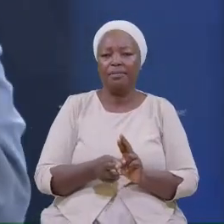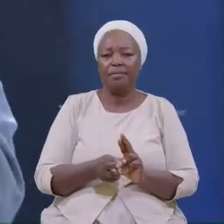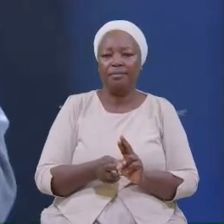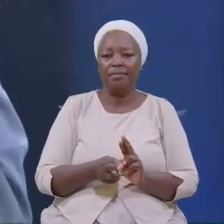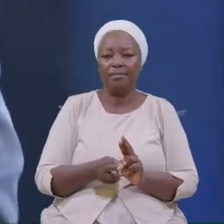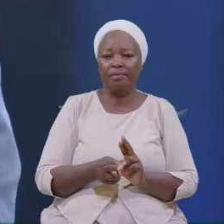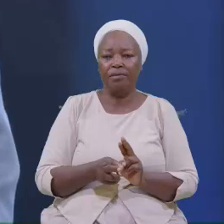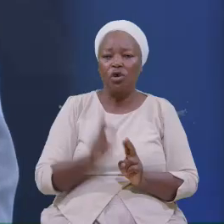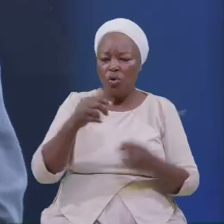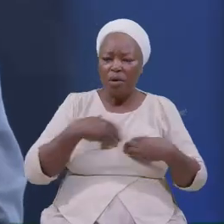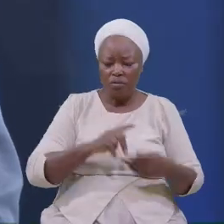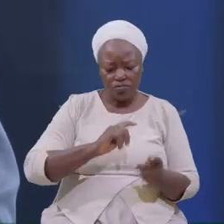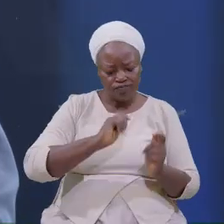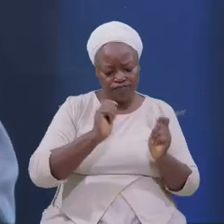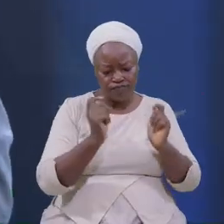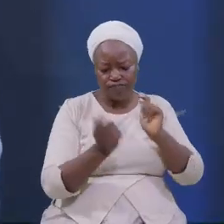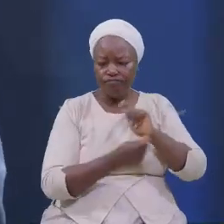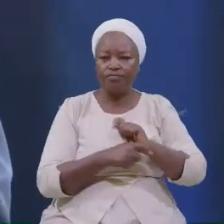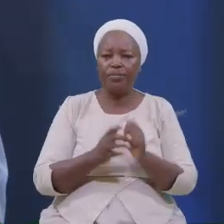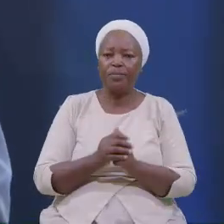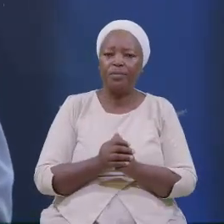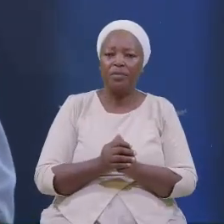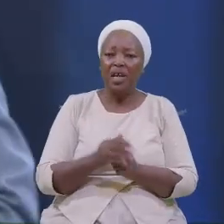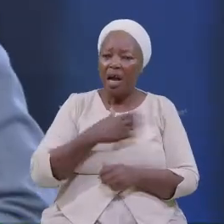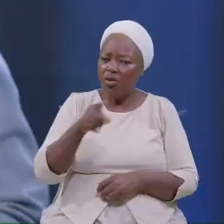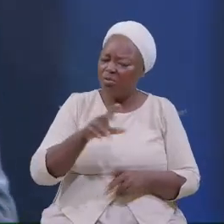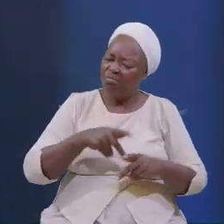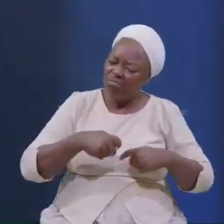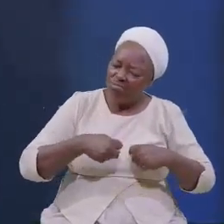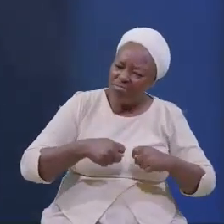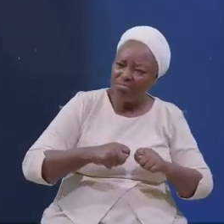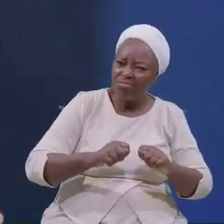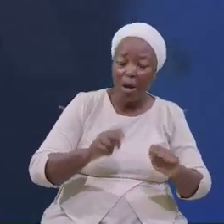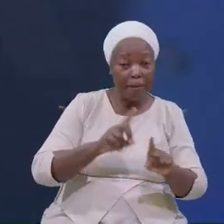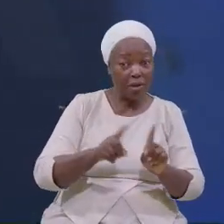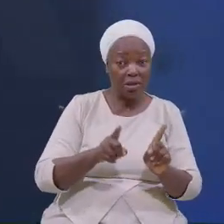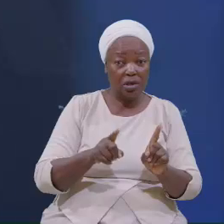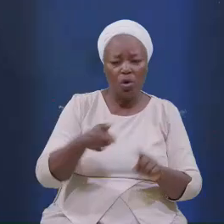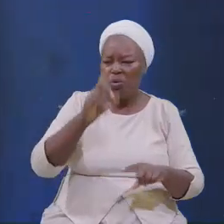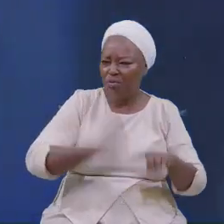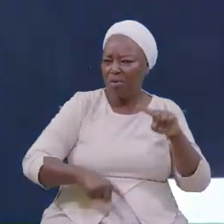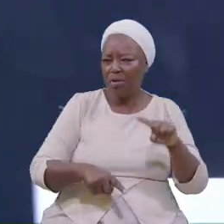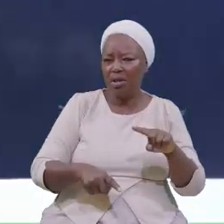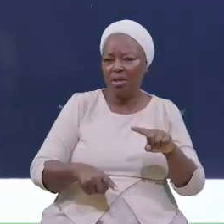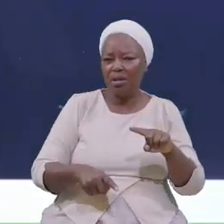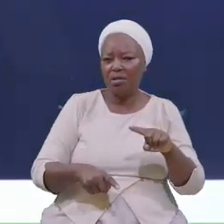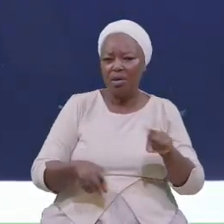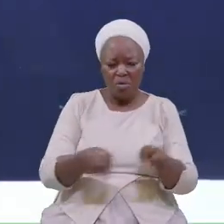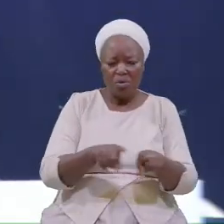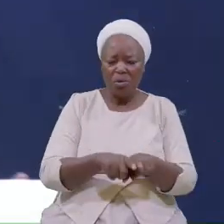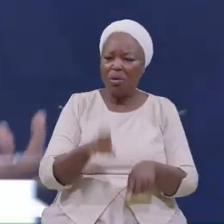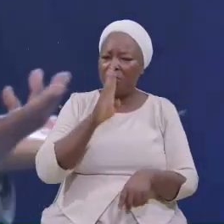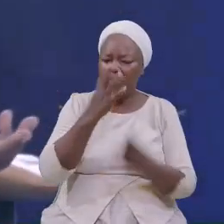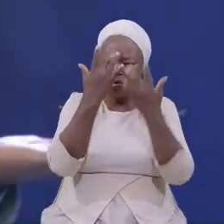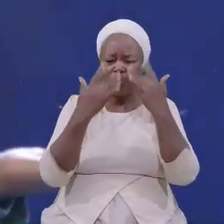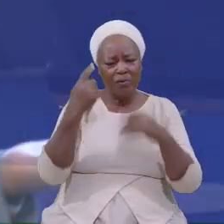You have to turn around and you try, but you cannot even be sorrowful for what